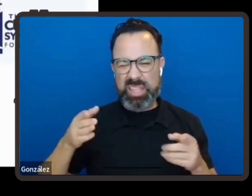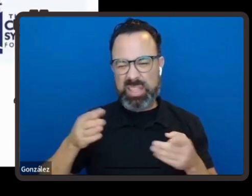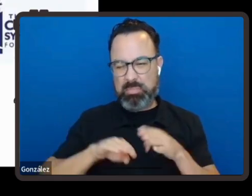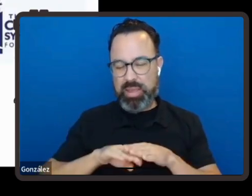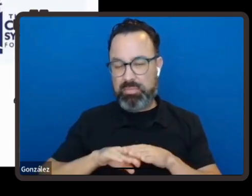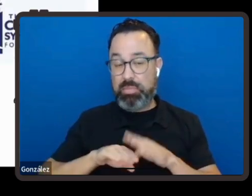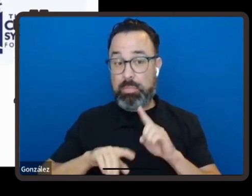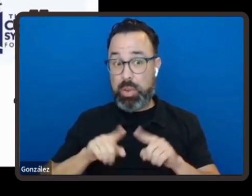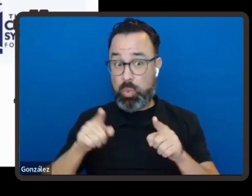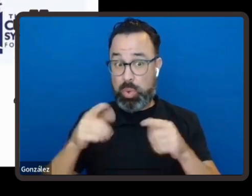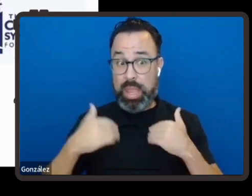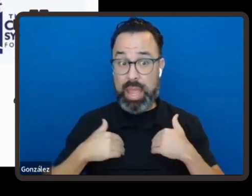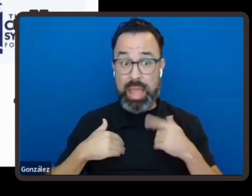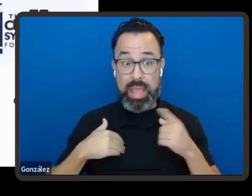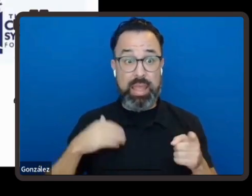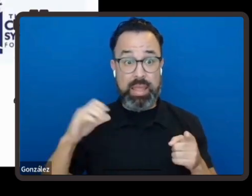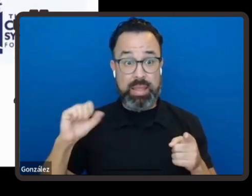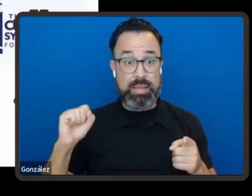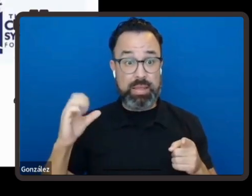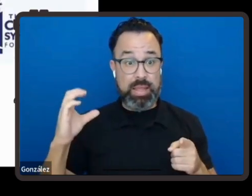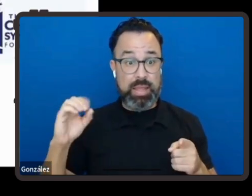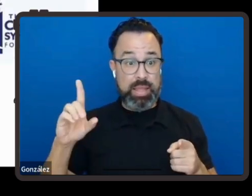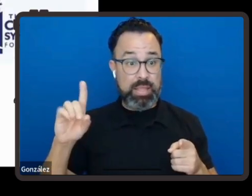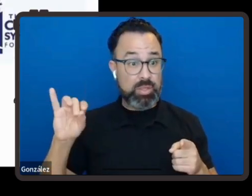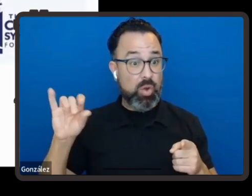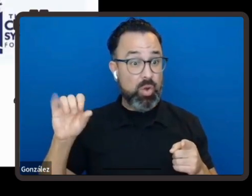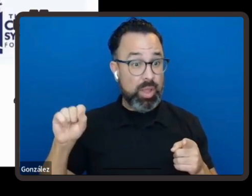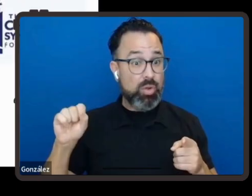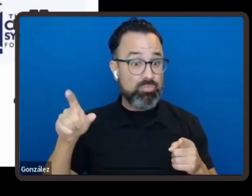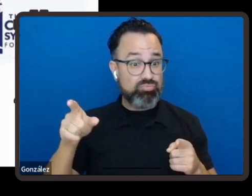which I think again can be